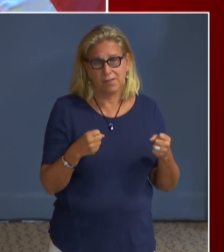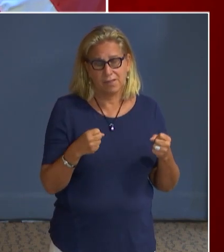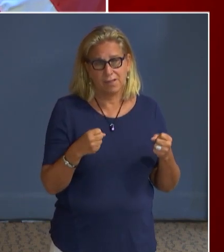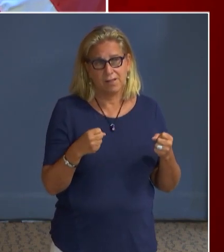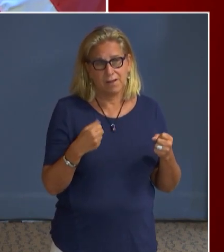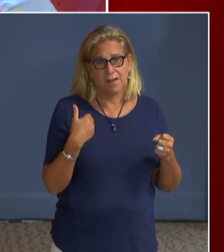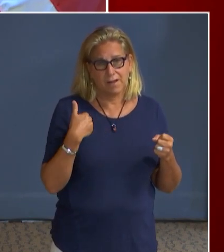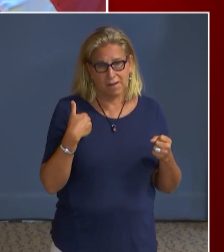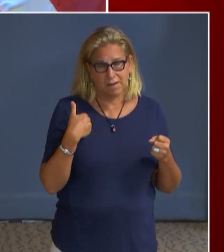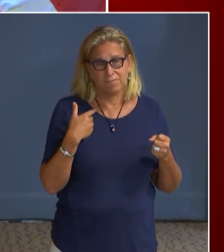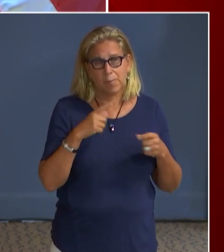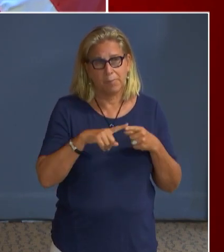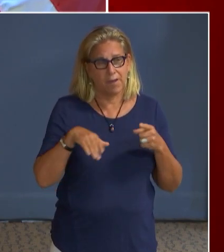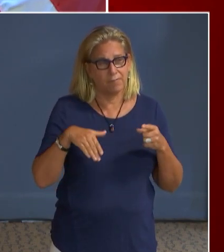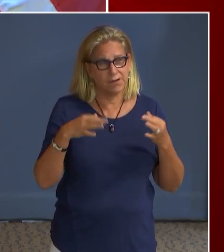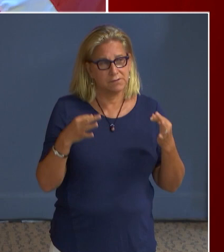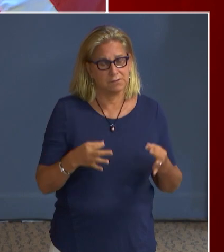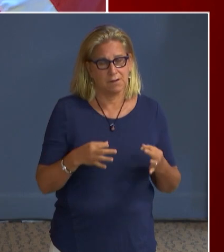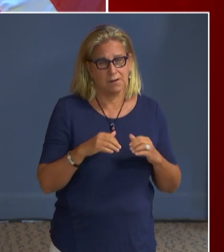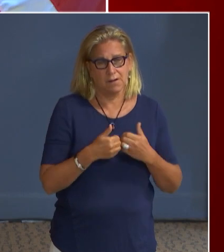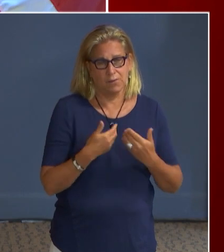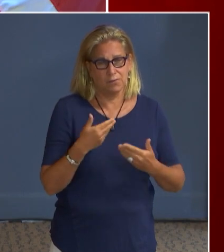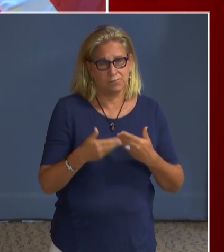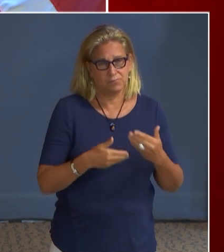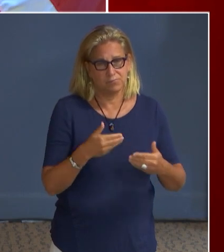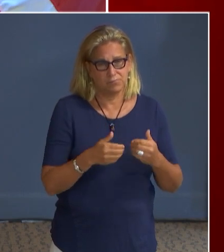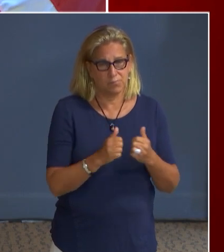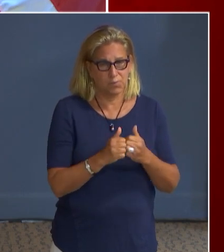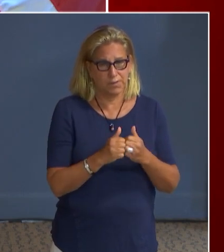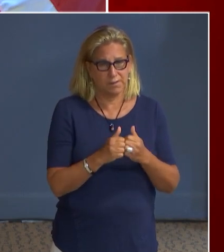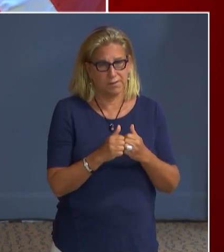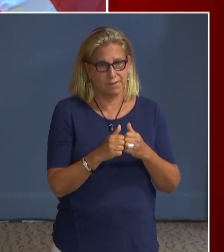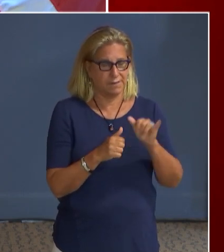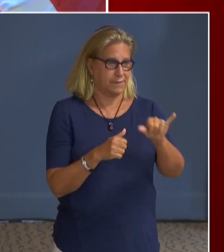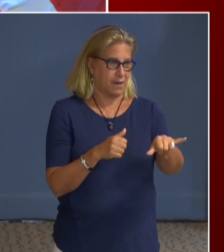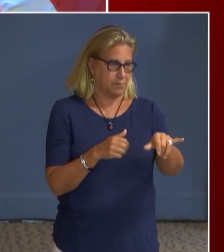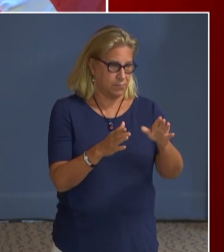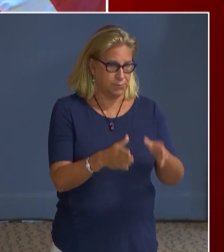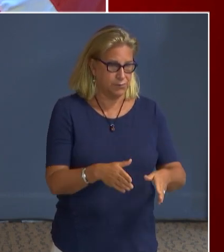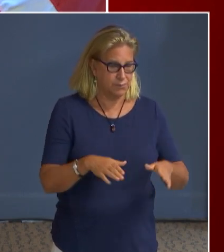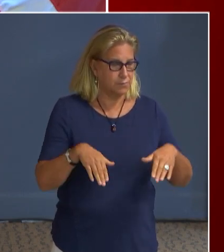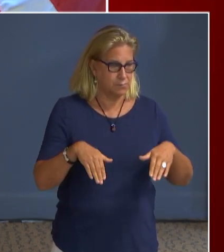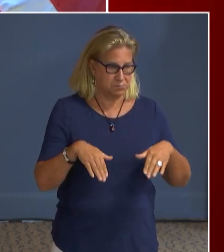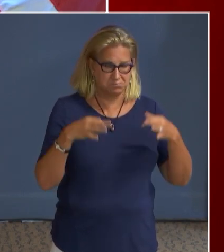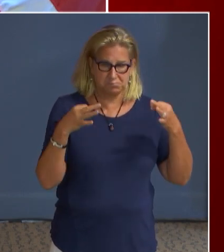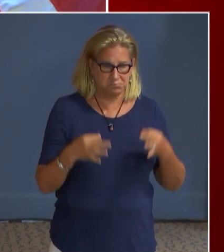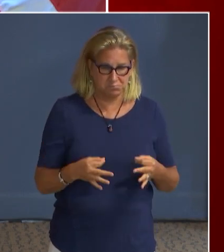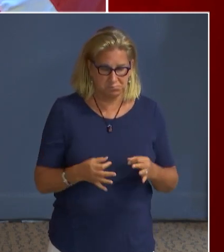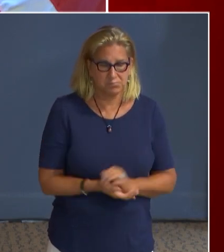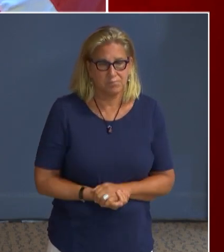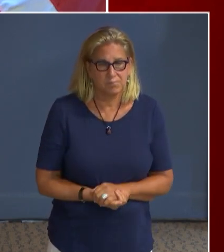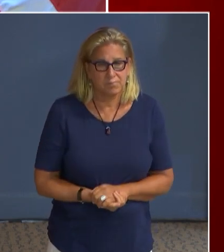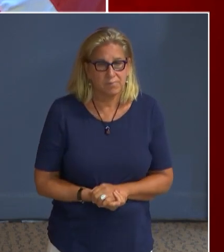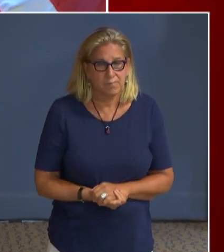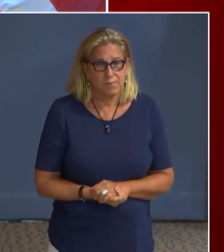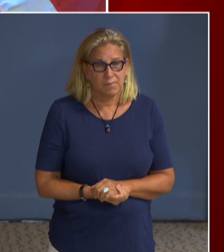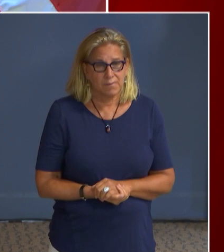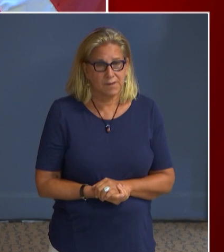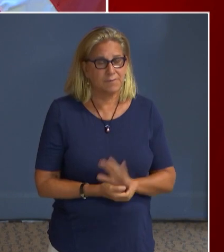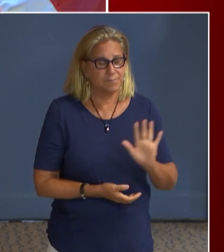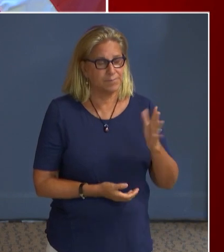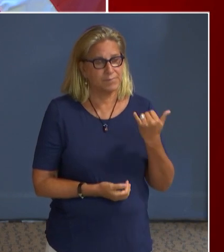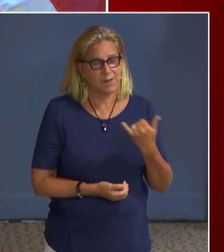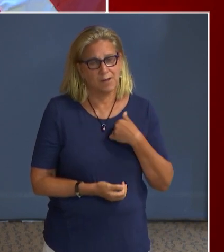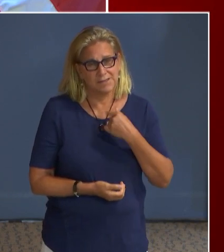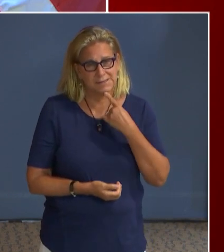that conclusion at this stage. We know that people, and let me just use this as an opportunity